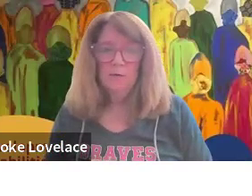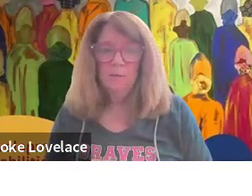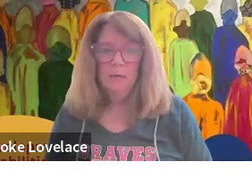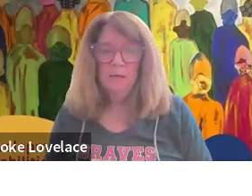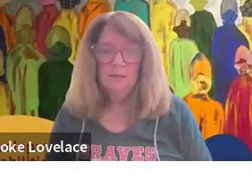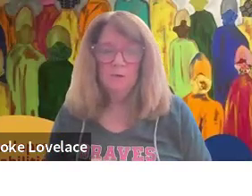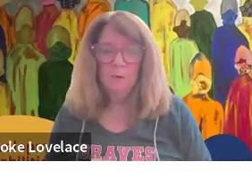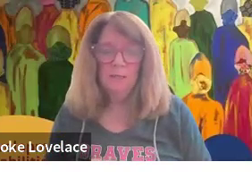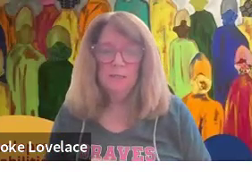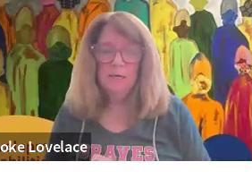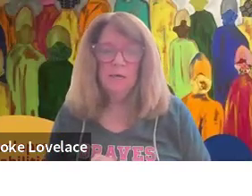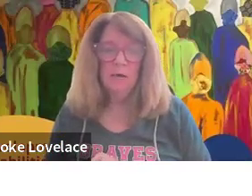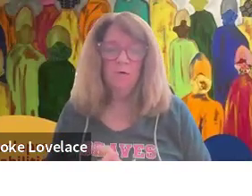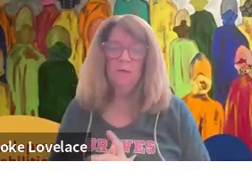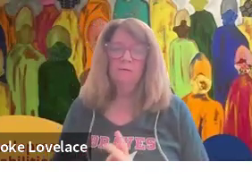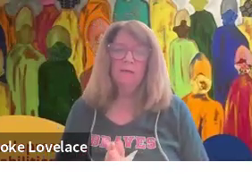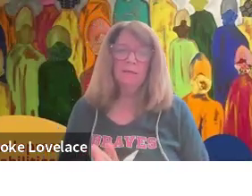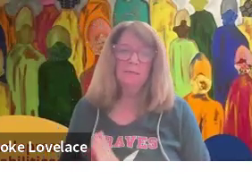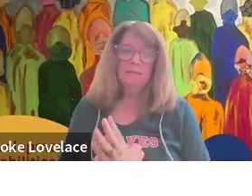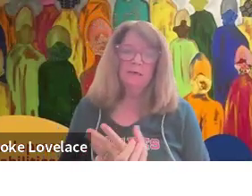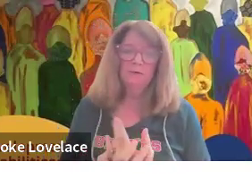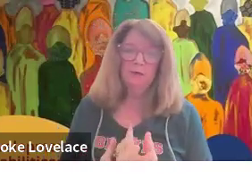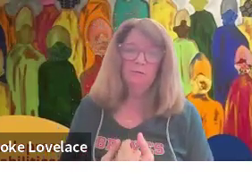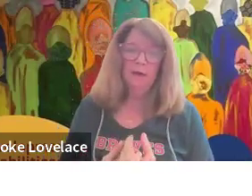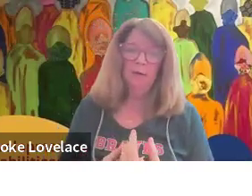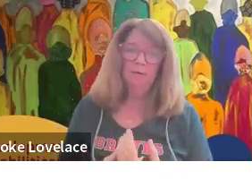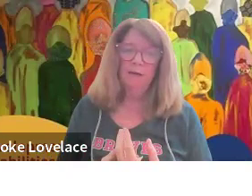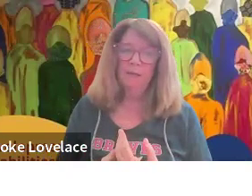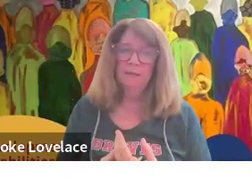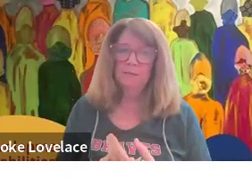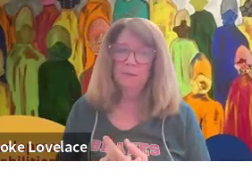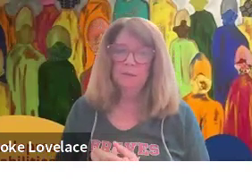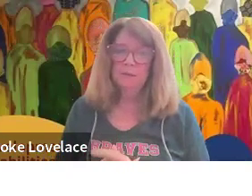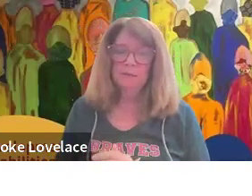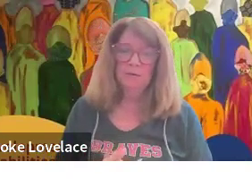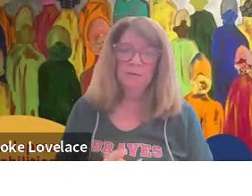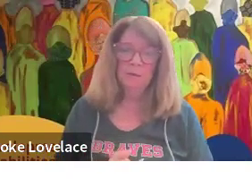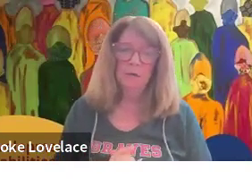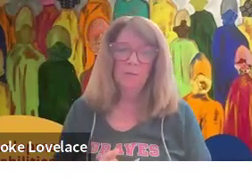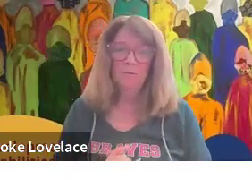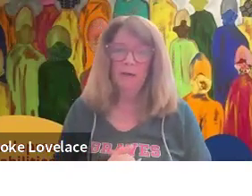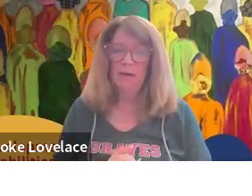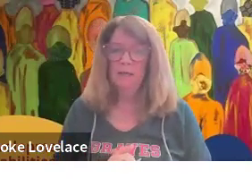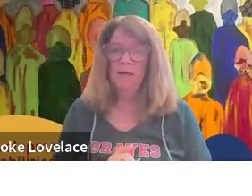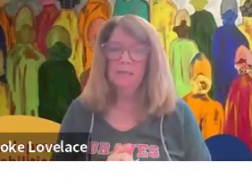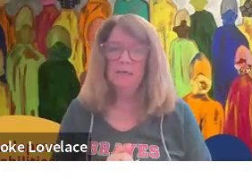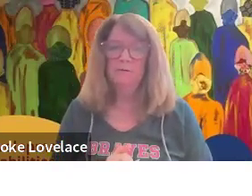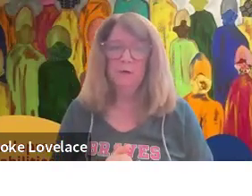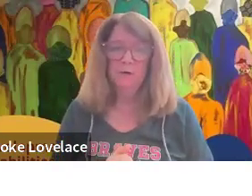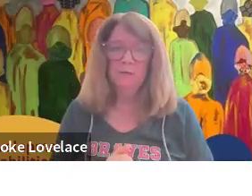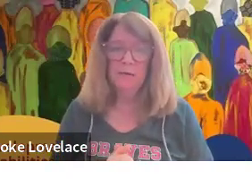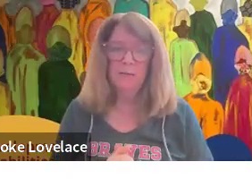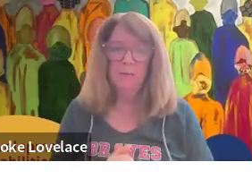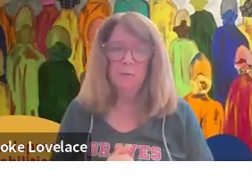Well, good morning, everybody. Thanks for joining us today. I'm Brooke Lovelace. I'm the Executive Director of the Iowa Developmental Disabilities Council. We've got a lot to